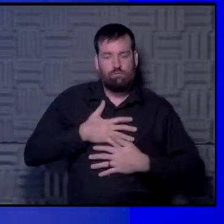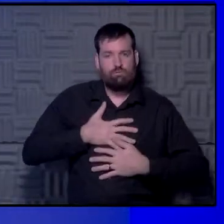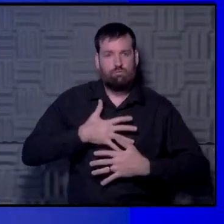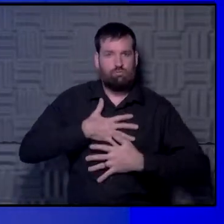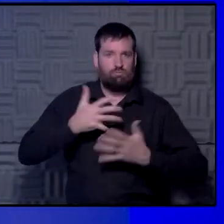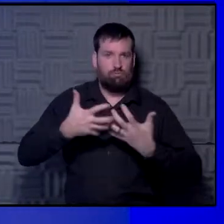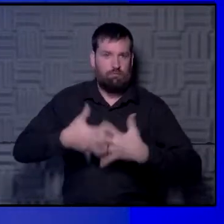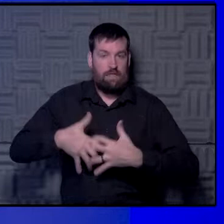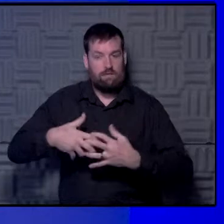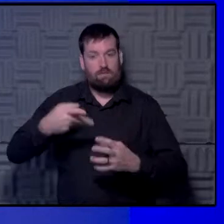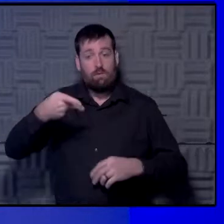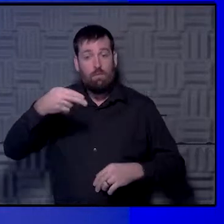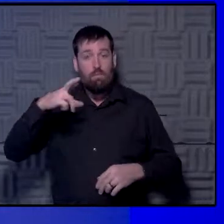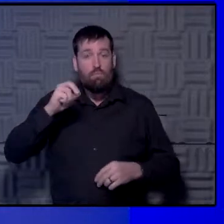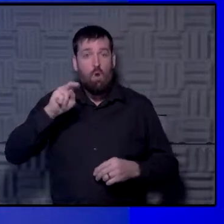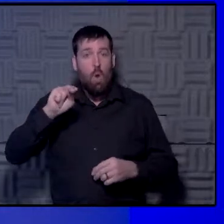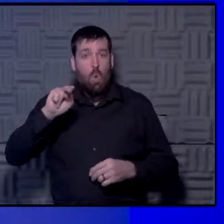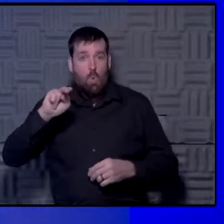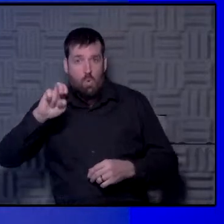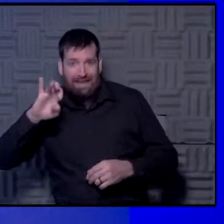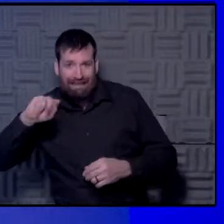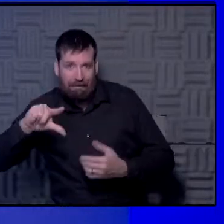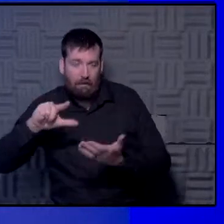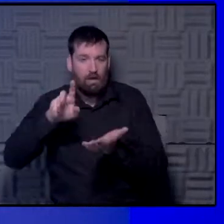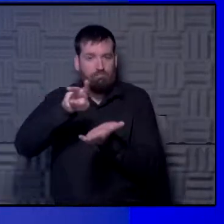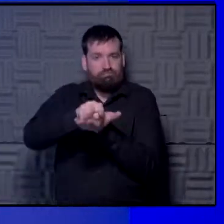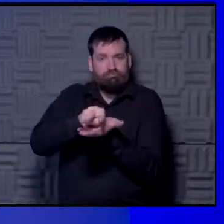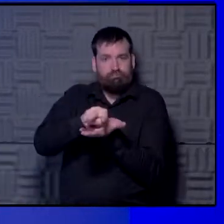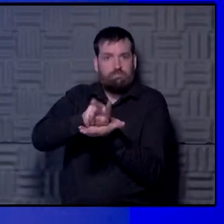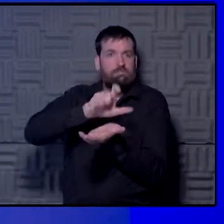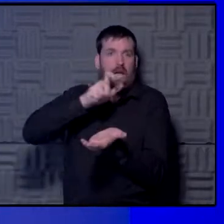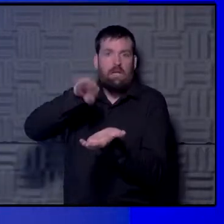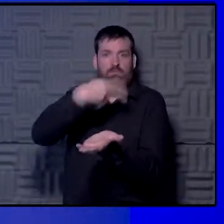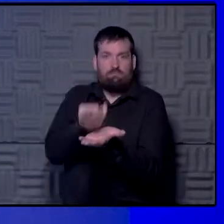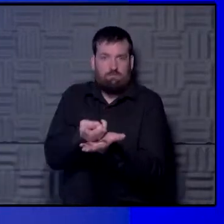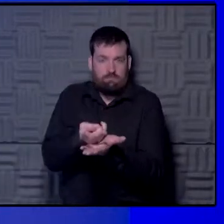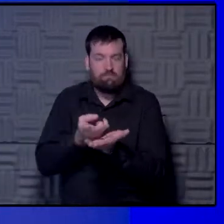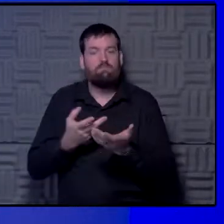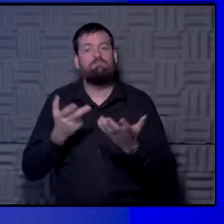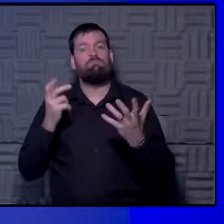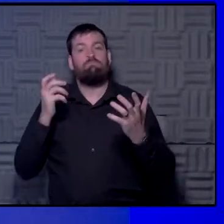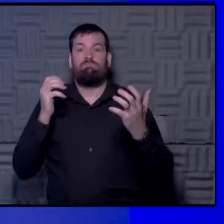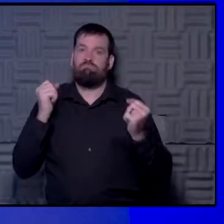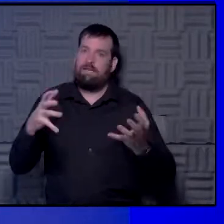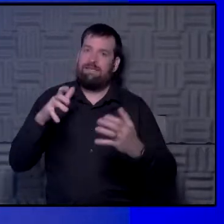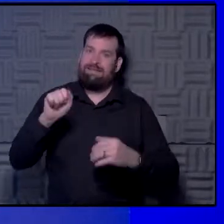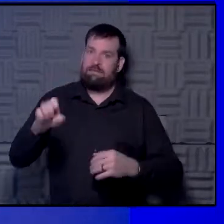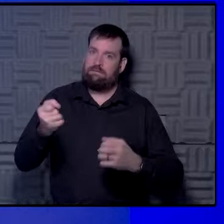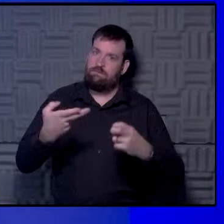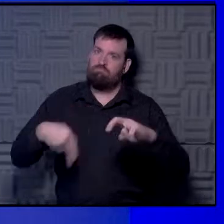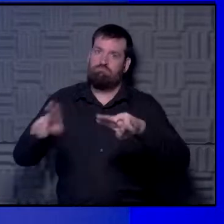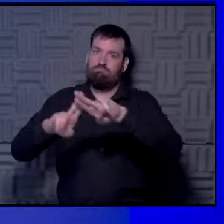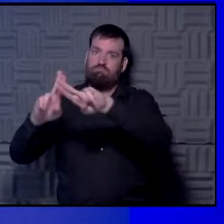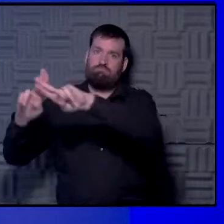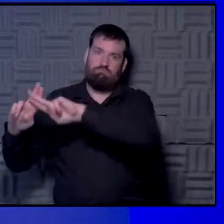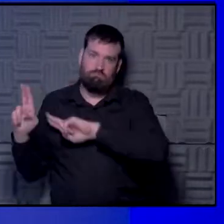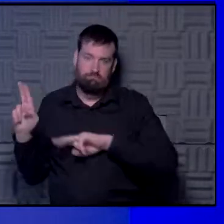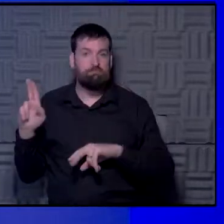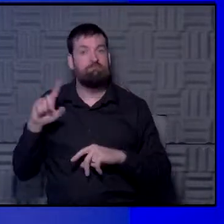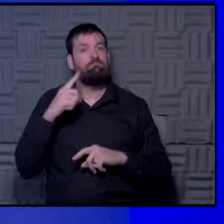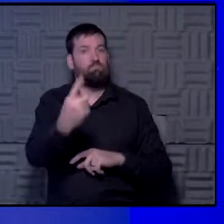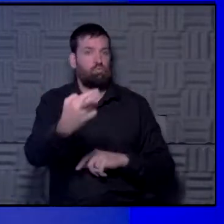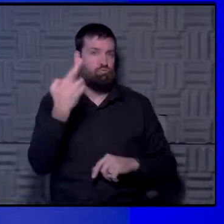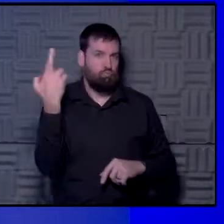been a combination of things to help reduce mortality, but overall we know that cases have increased. So that is one